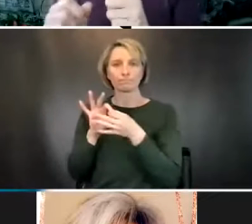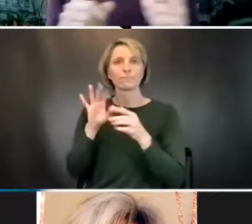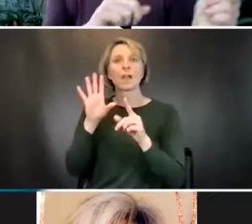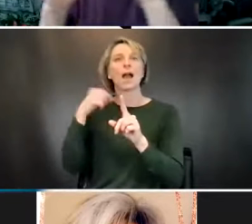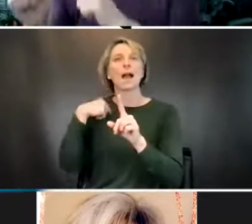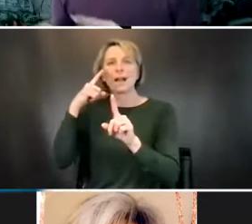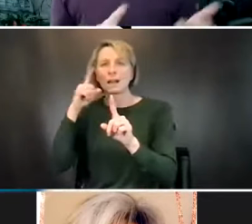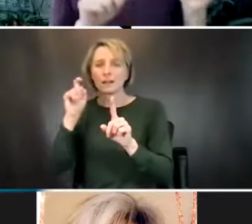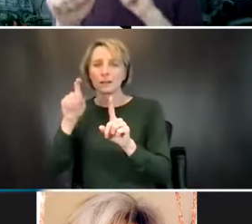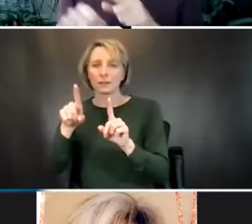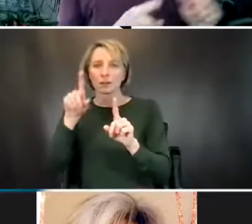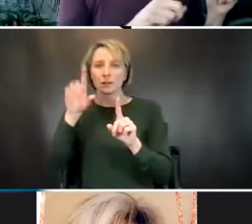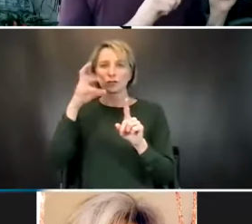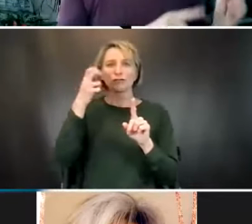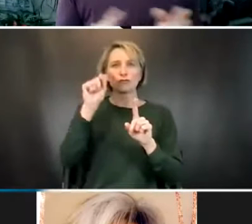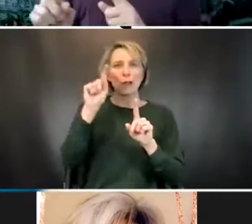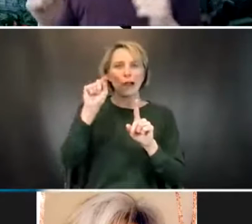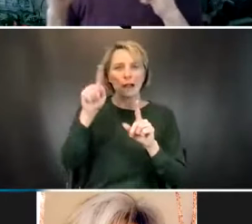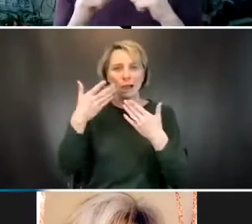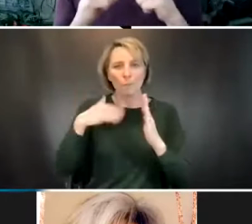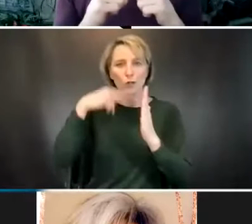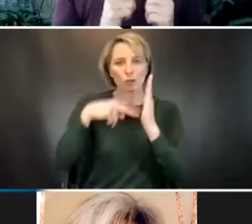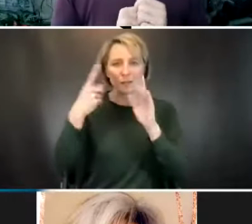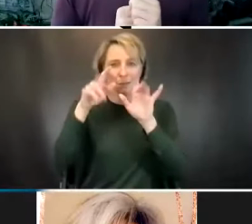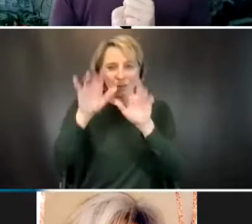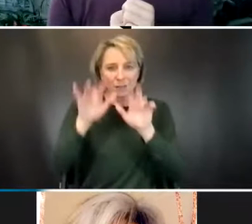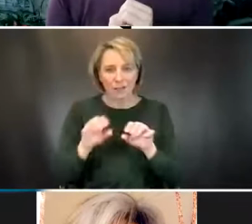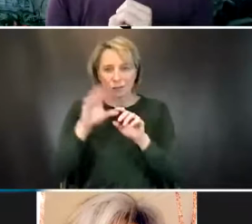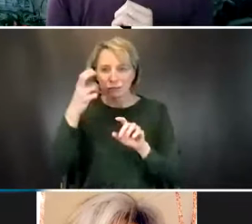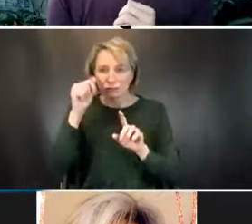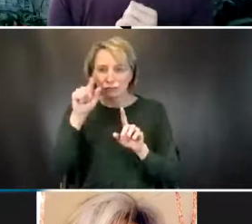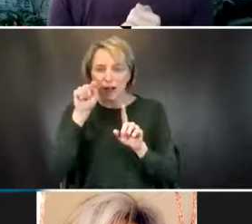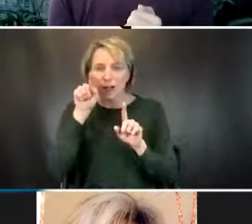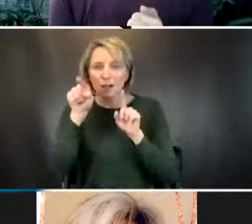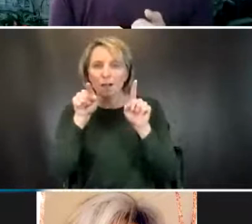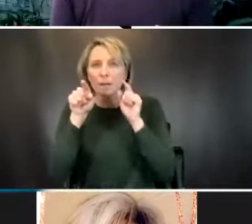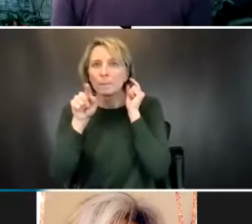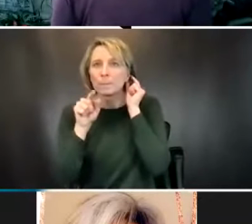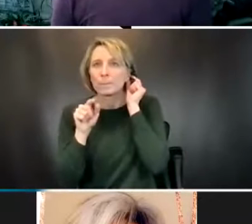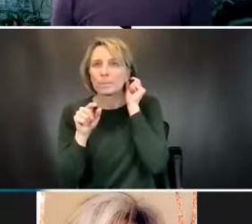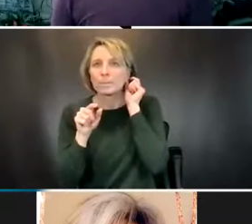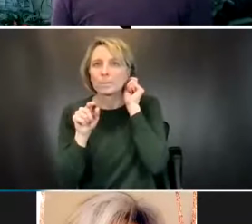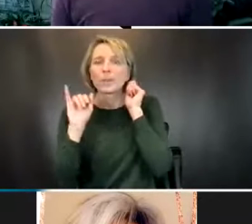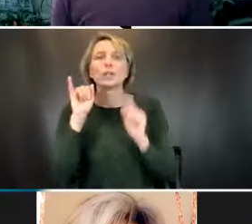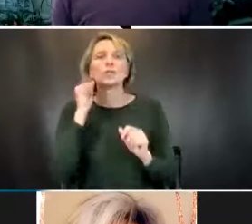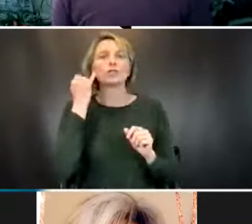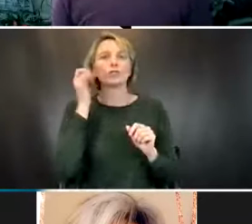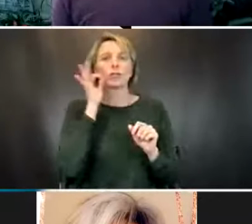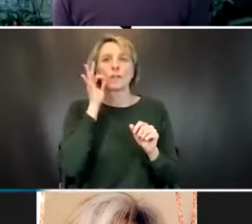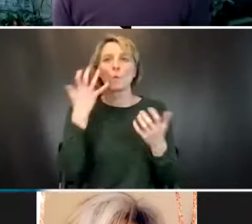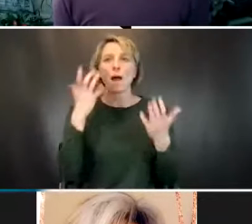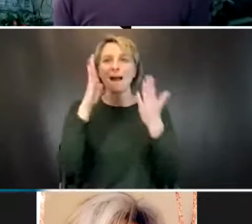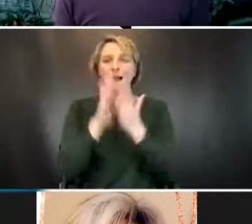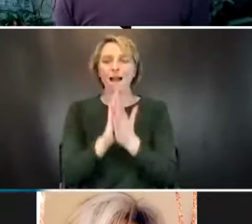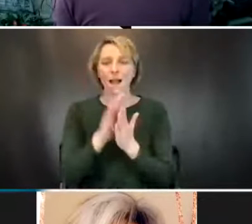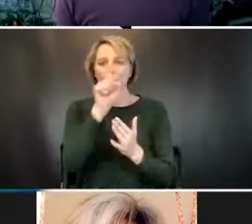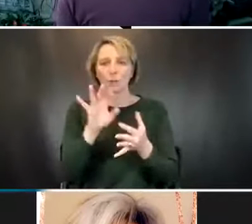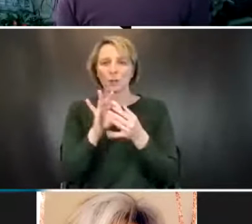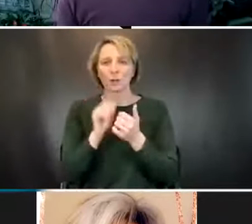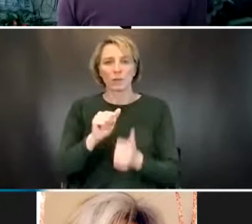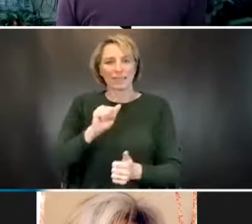little bit more. Let me read that chat, and I think we can connect these two dots. So Jennifer has a question about self-care. What